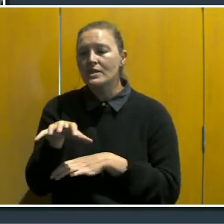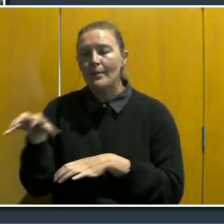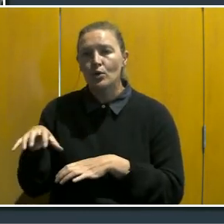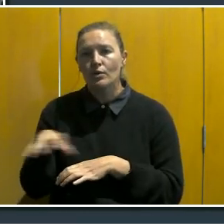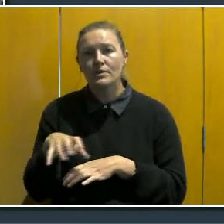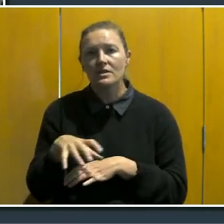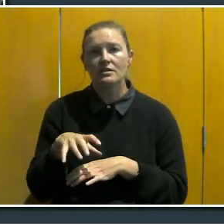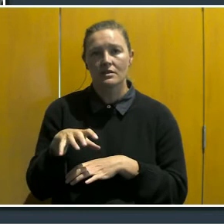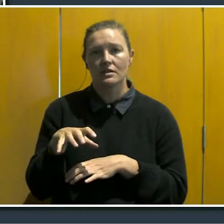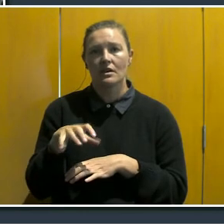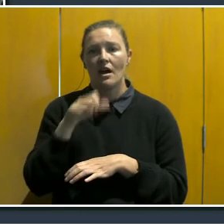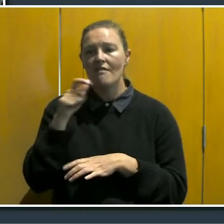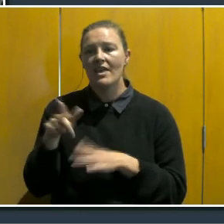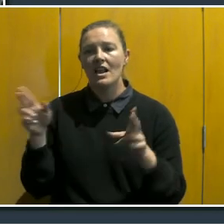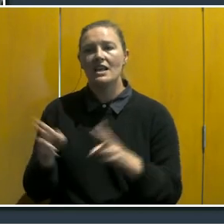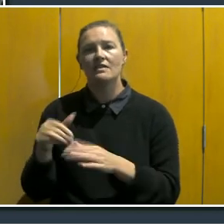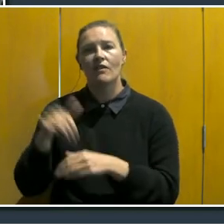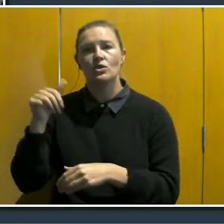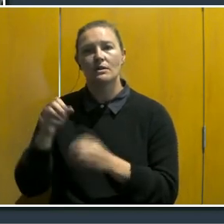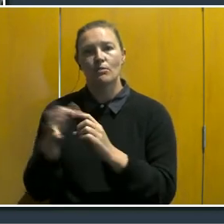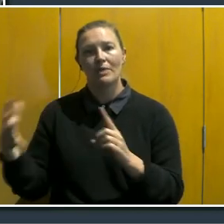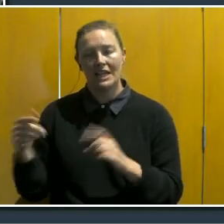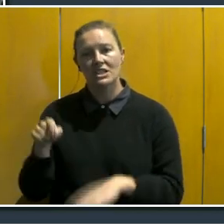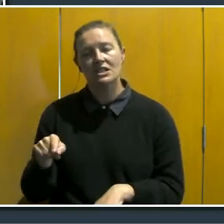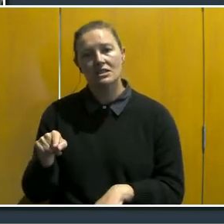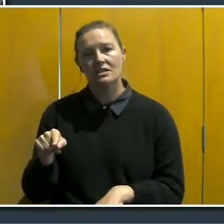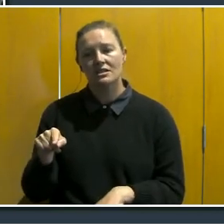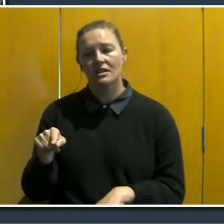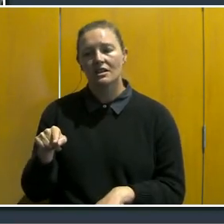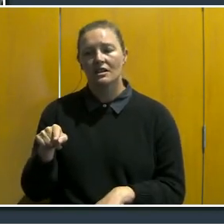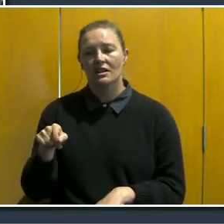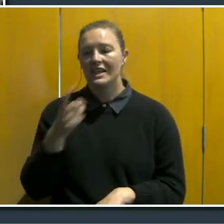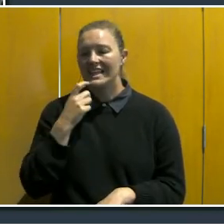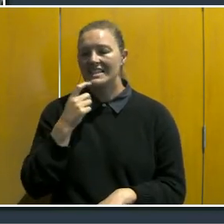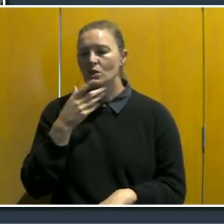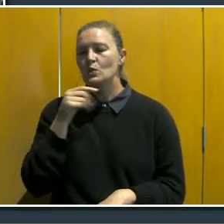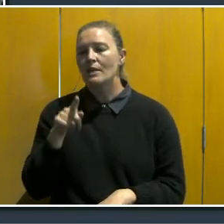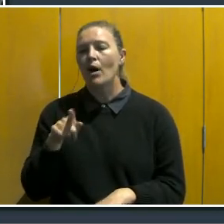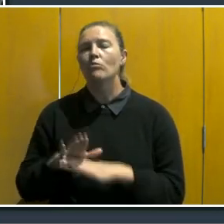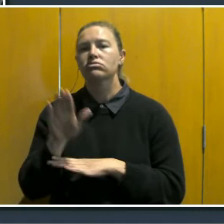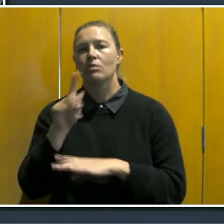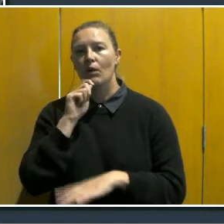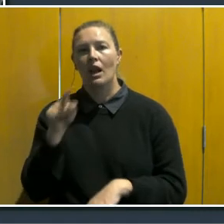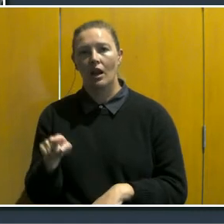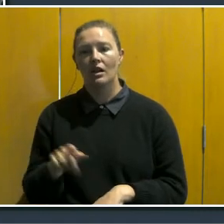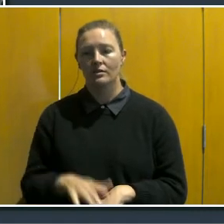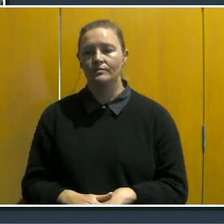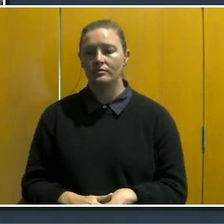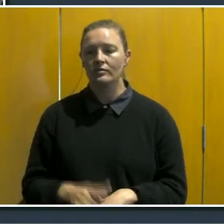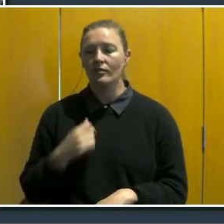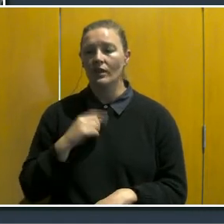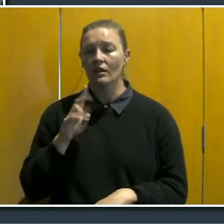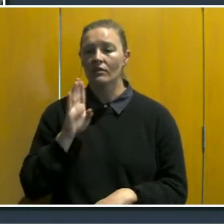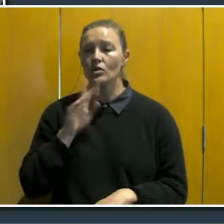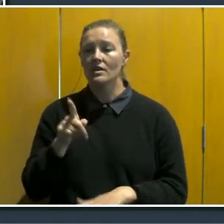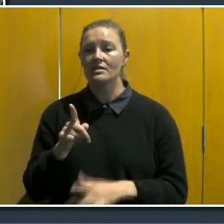as the voting population is less. I have heard the comment that the Bayview discounted rates are historical and this must